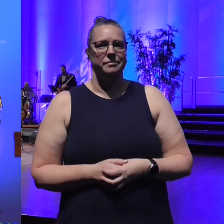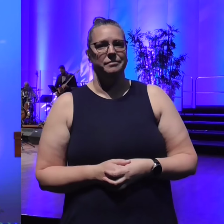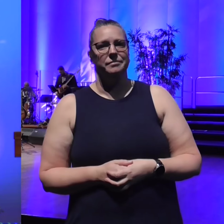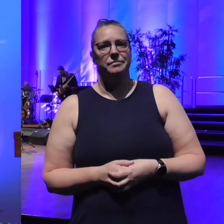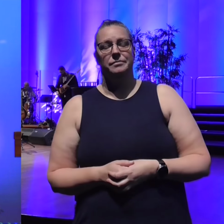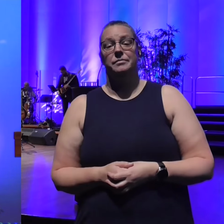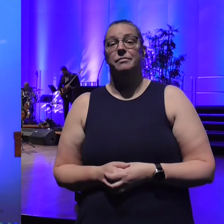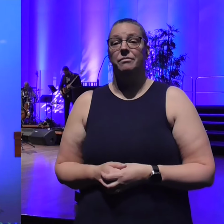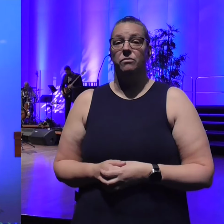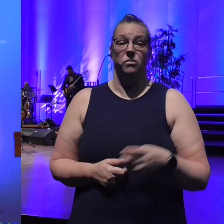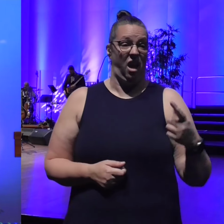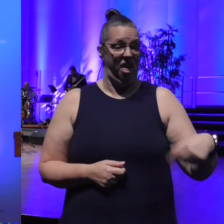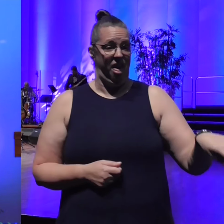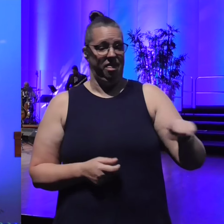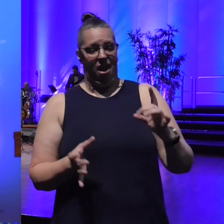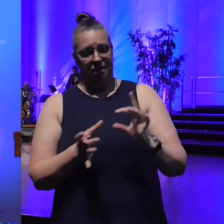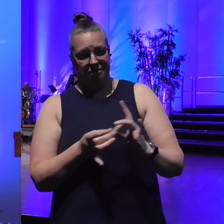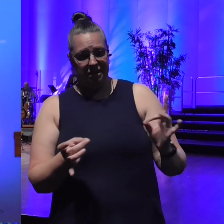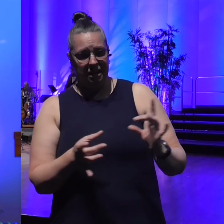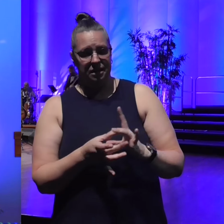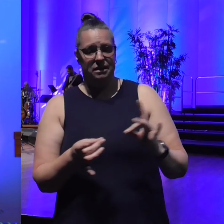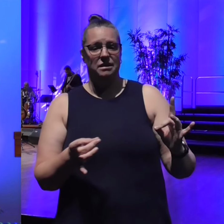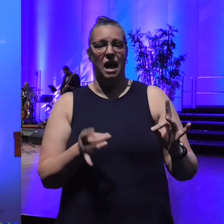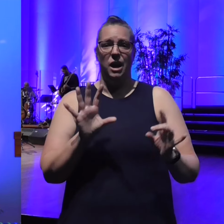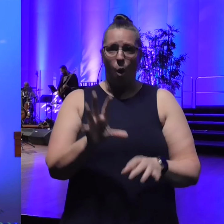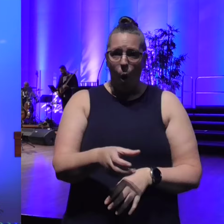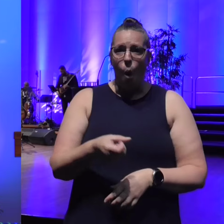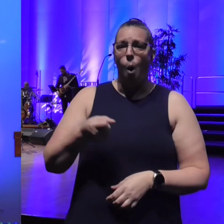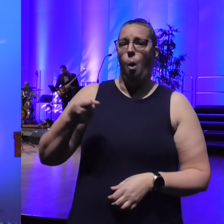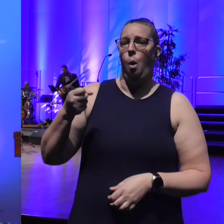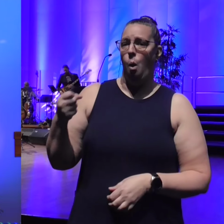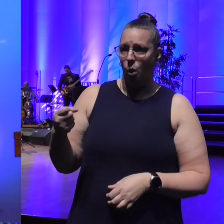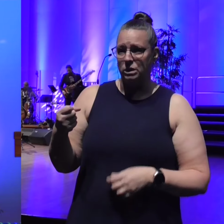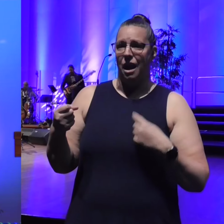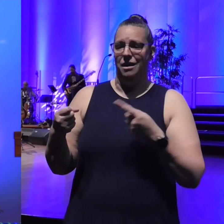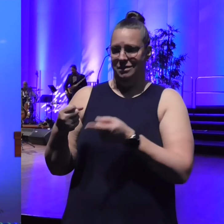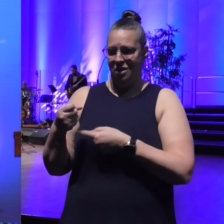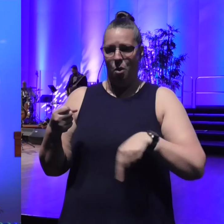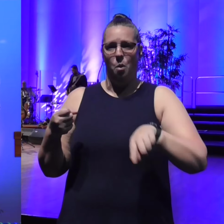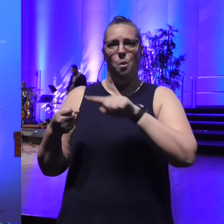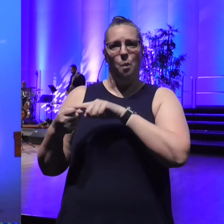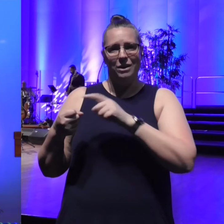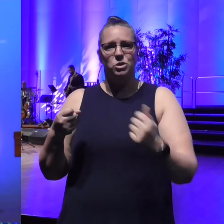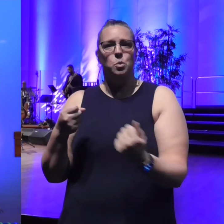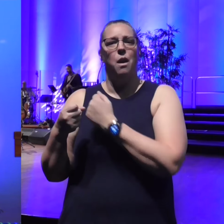And they say, hold on to the ones you love.